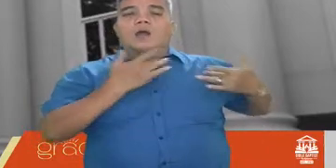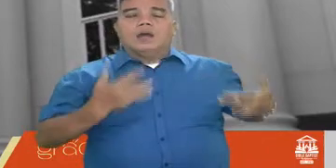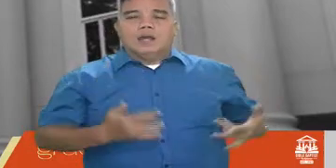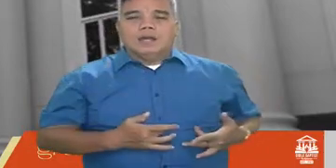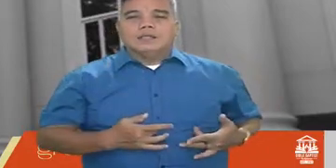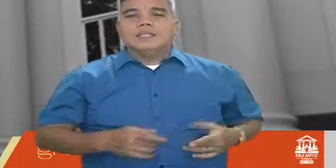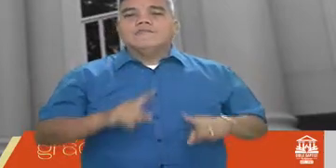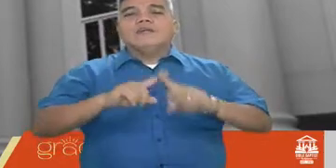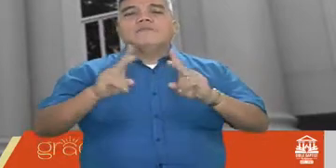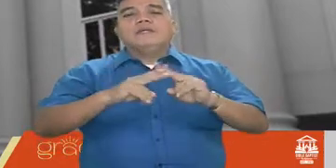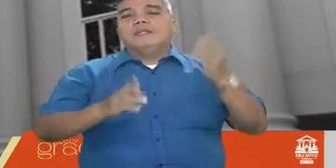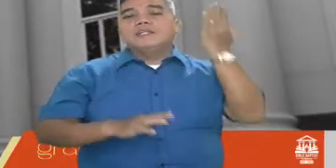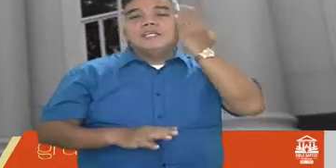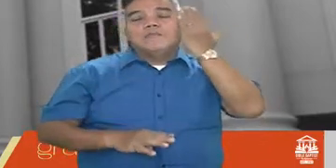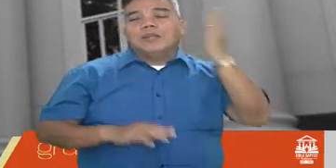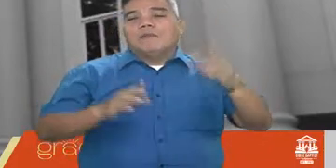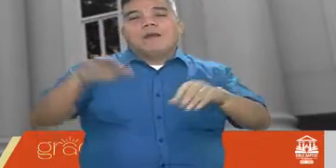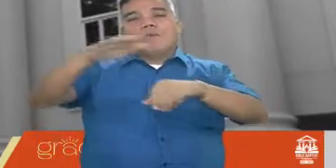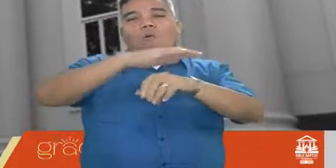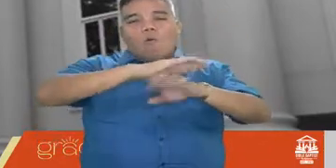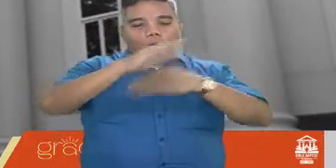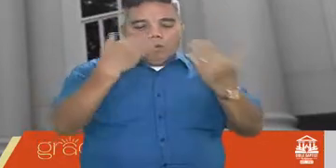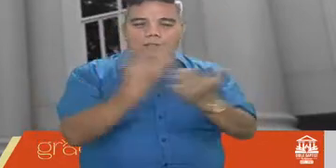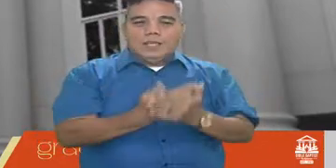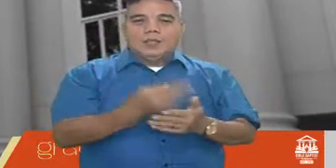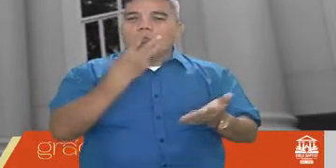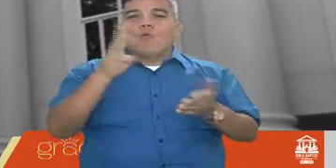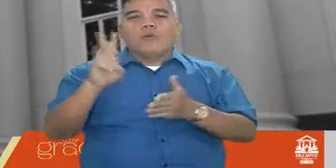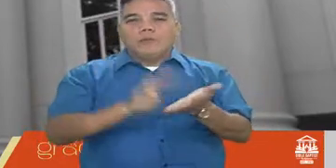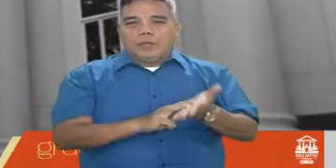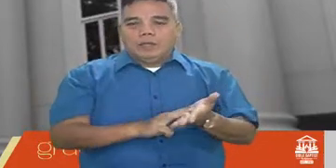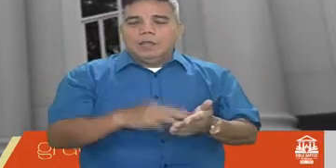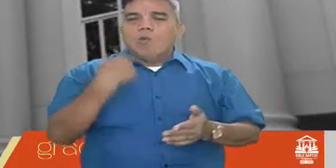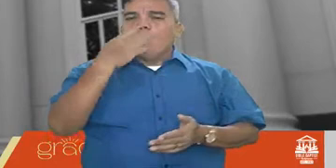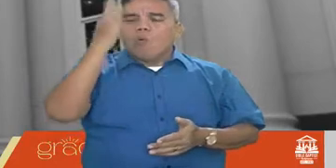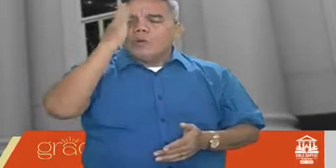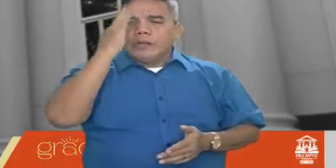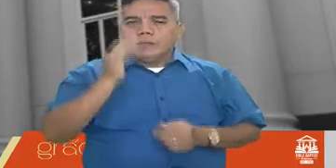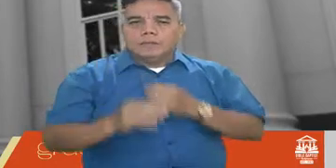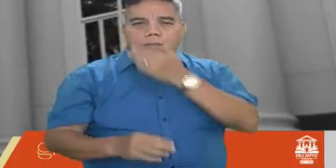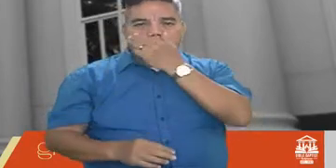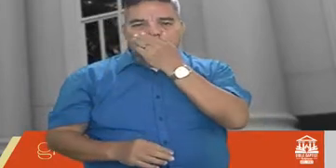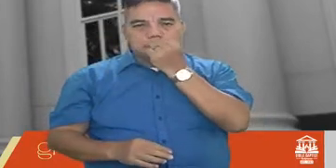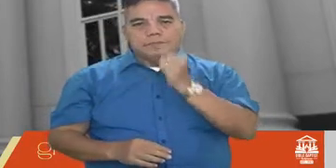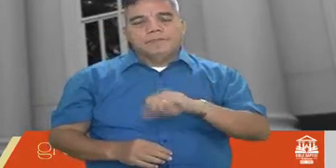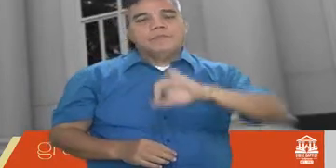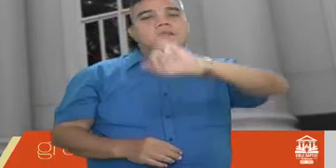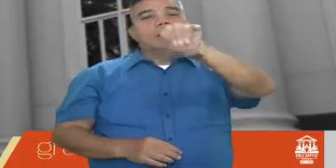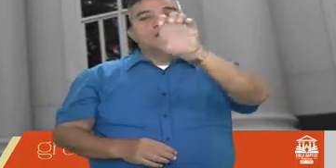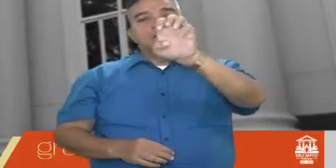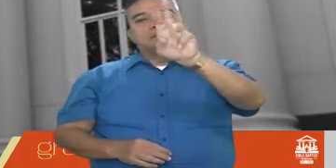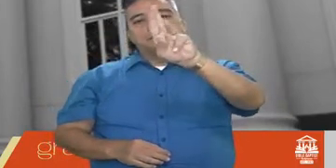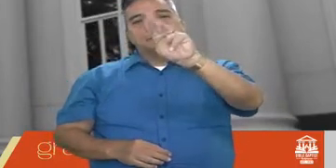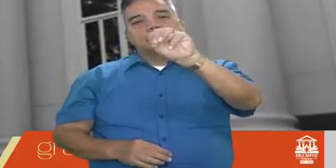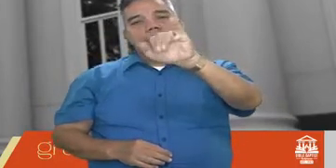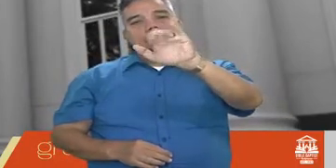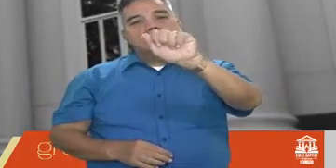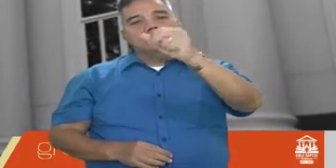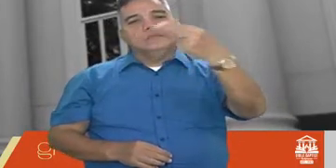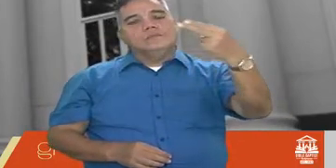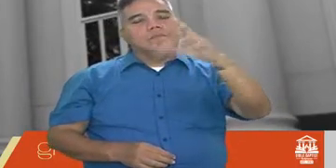so deceitful, the heart is deceitful above all things and is desperately wicked. Who can know it? Jeremiah